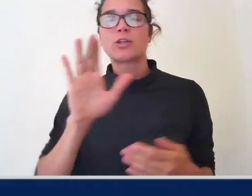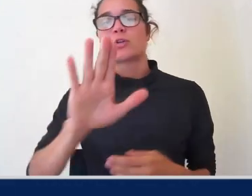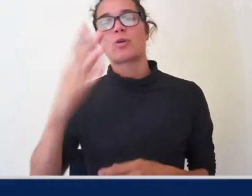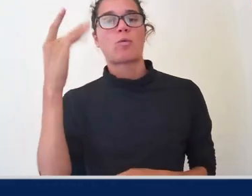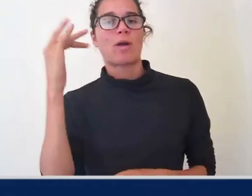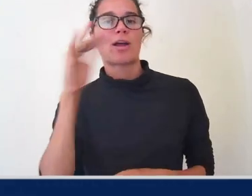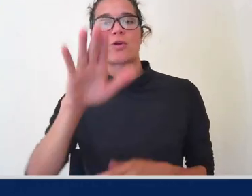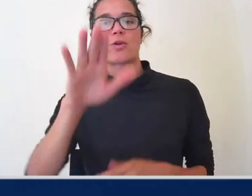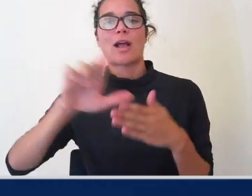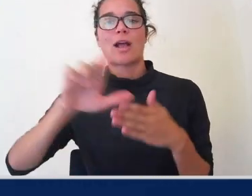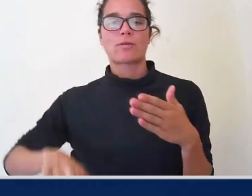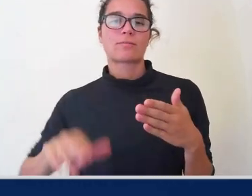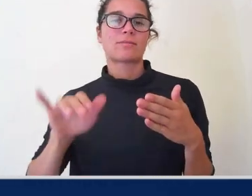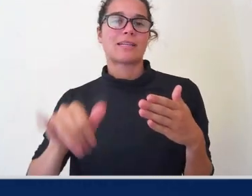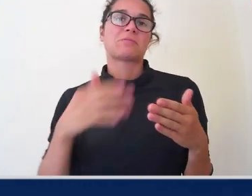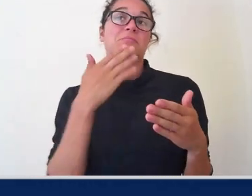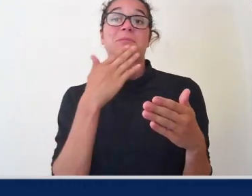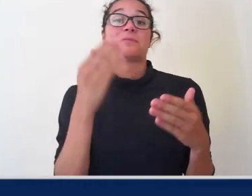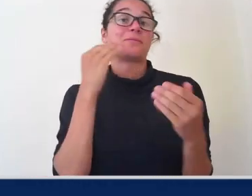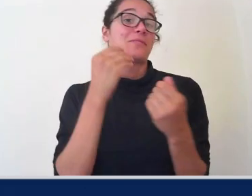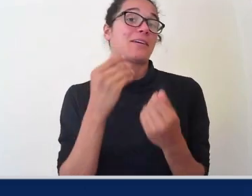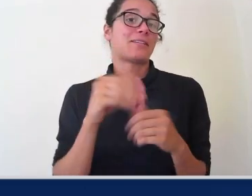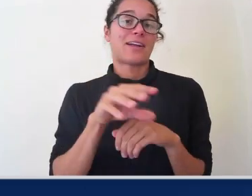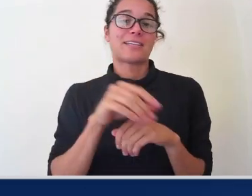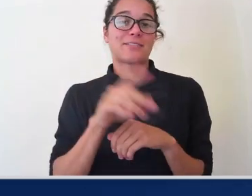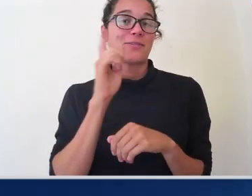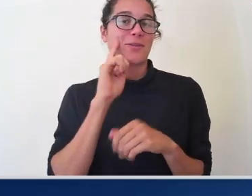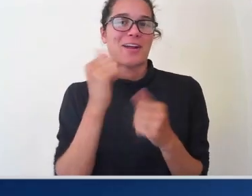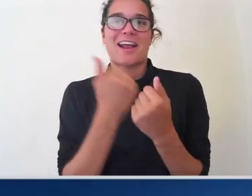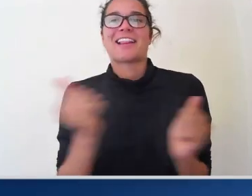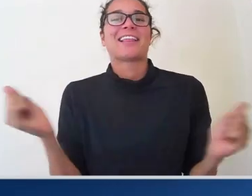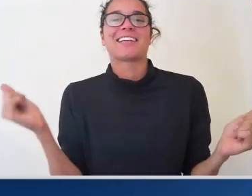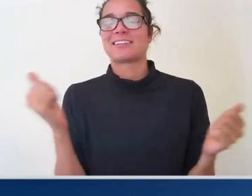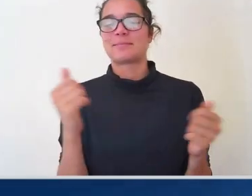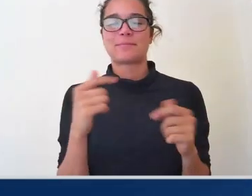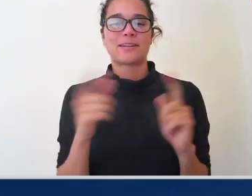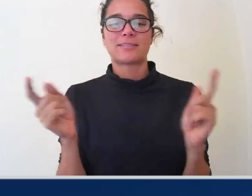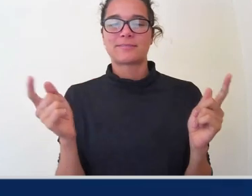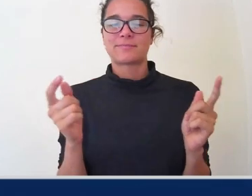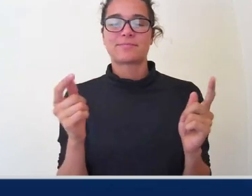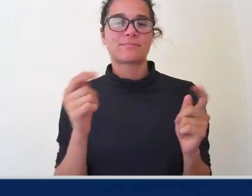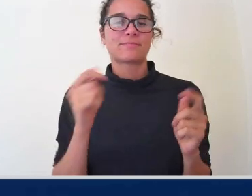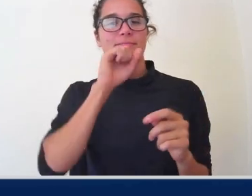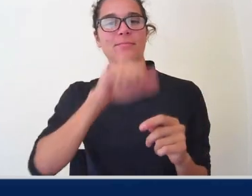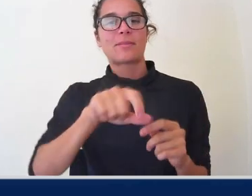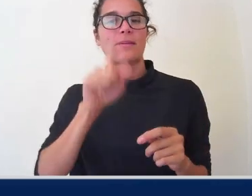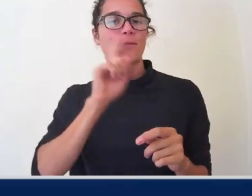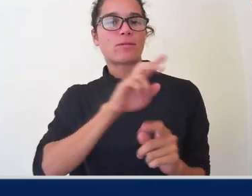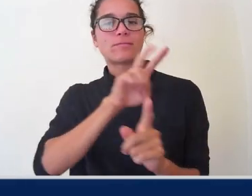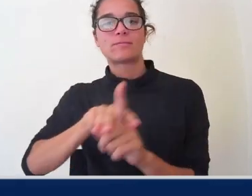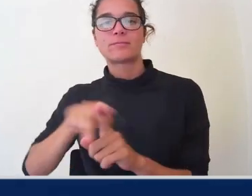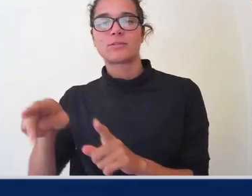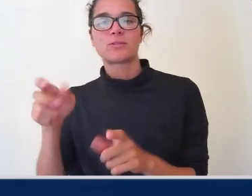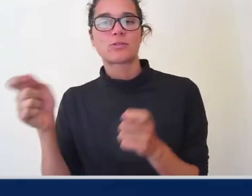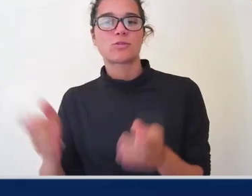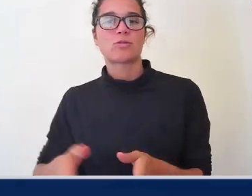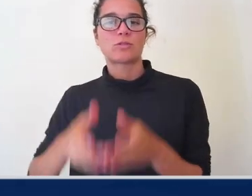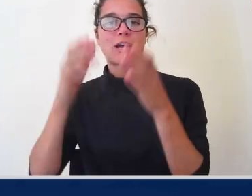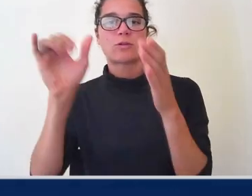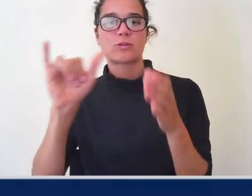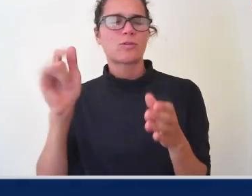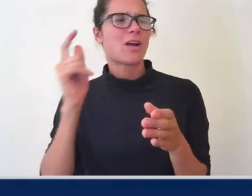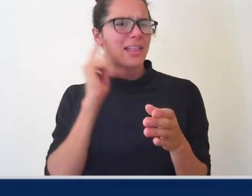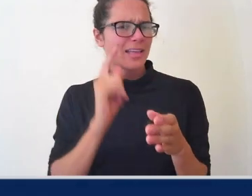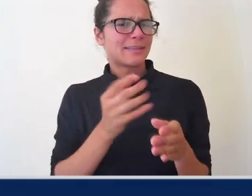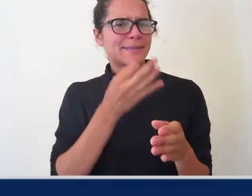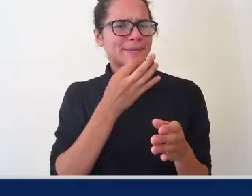evergreen advice for any service. Exactly, exactly. I love it for Control Tower, too. Okay, I think we're wrapping things up here. We're wrapping